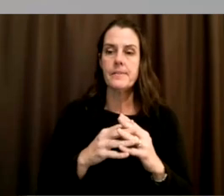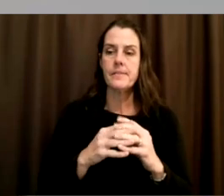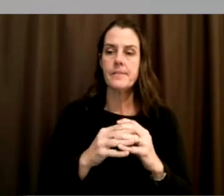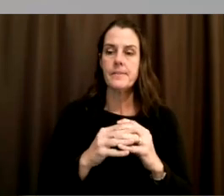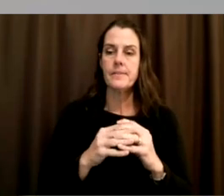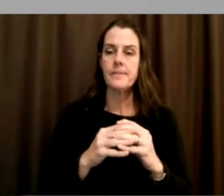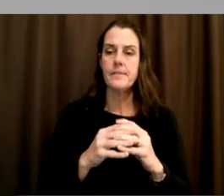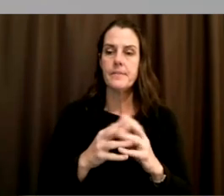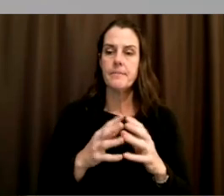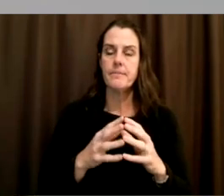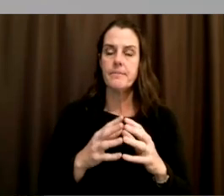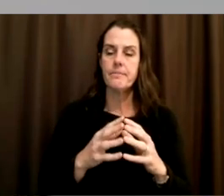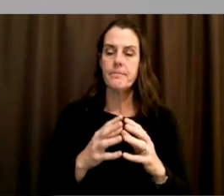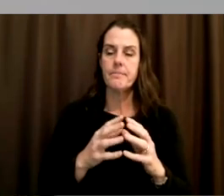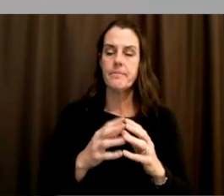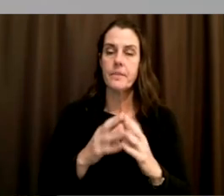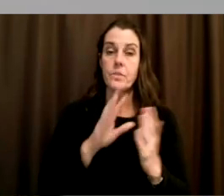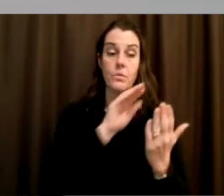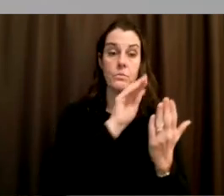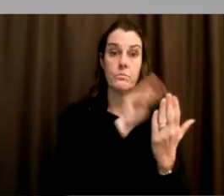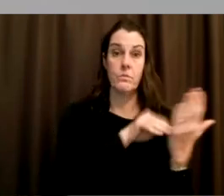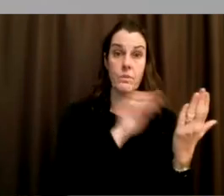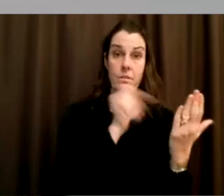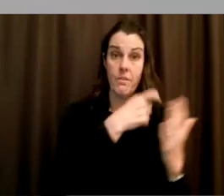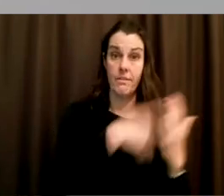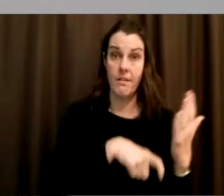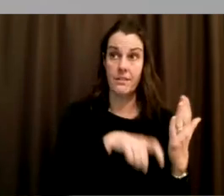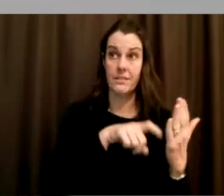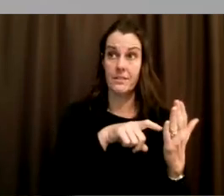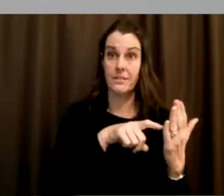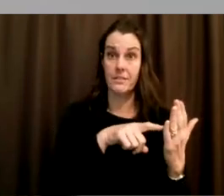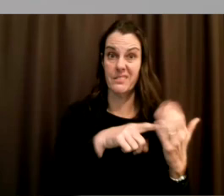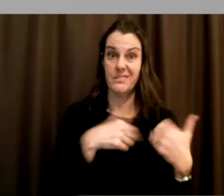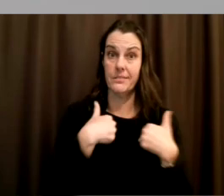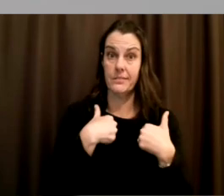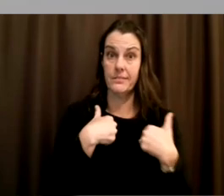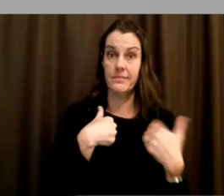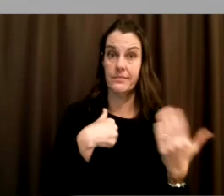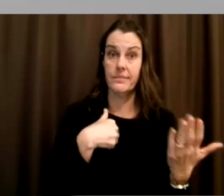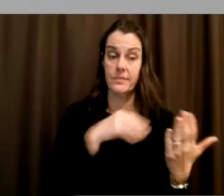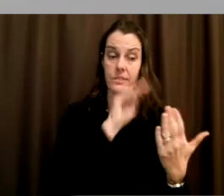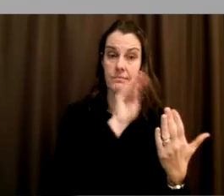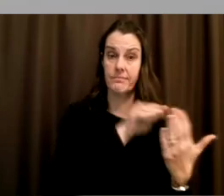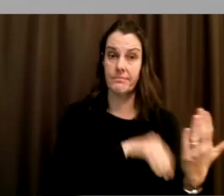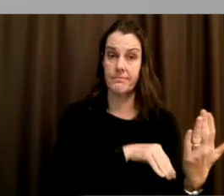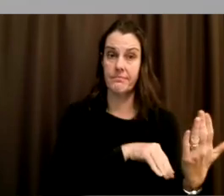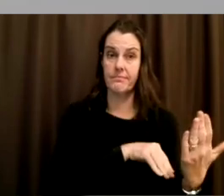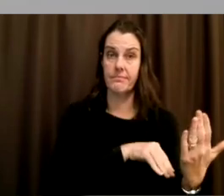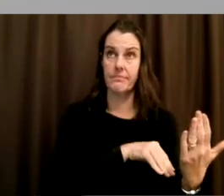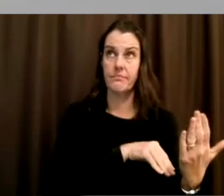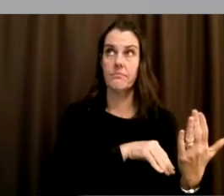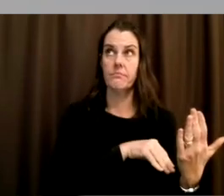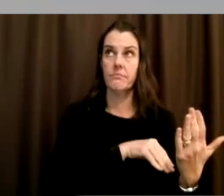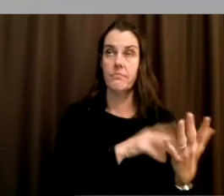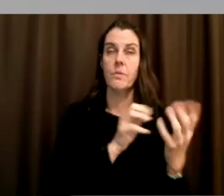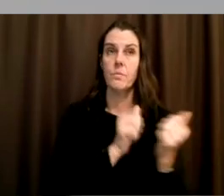so recording all the costs that are incurred in kind of performing the federally